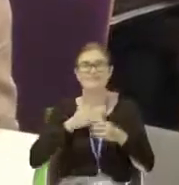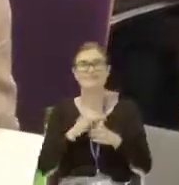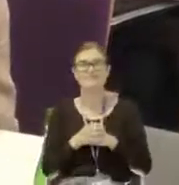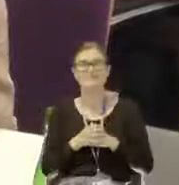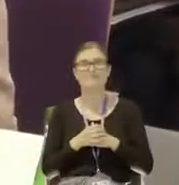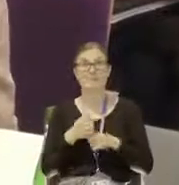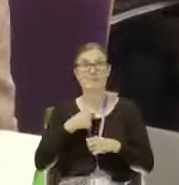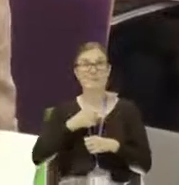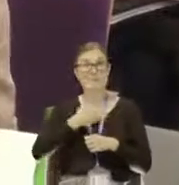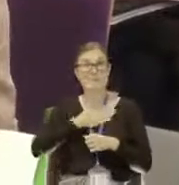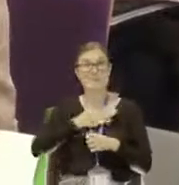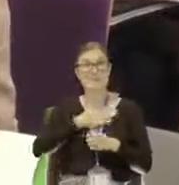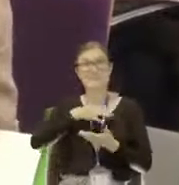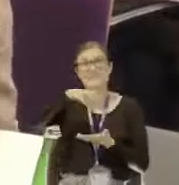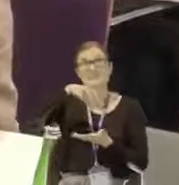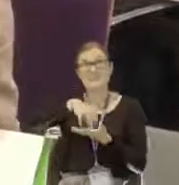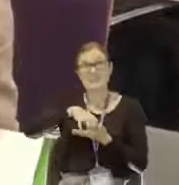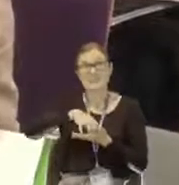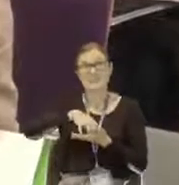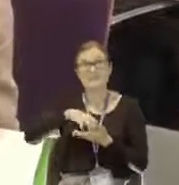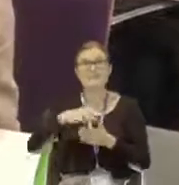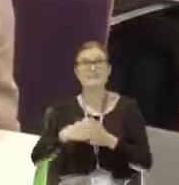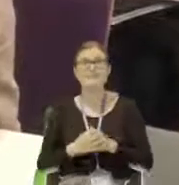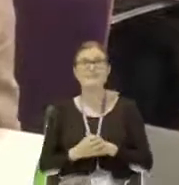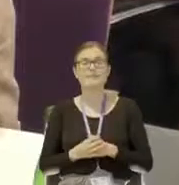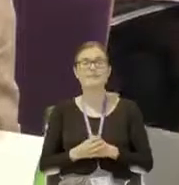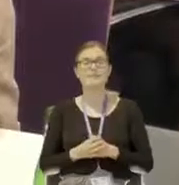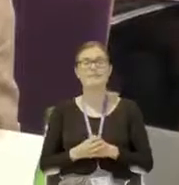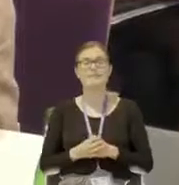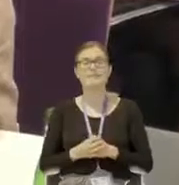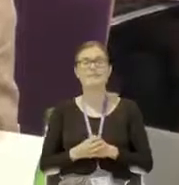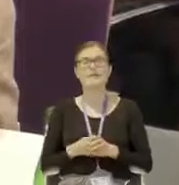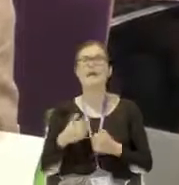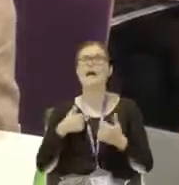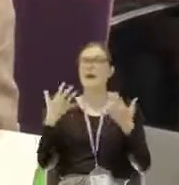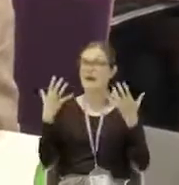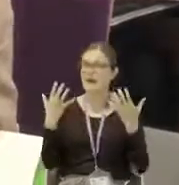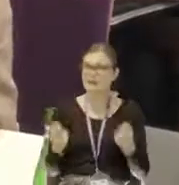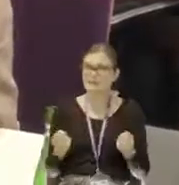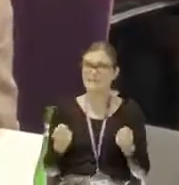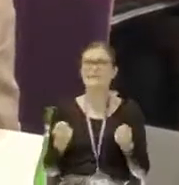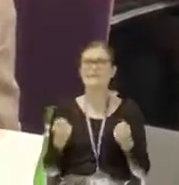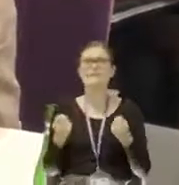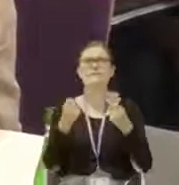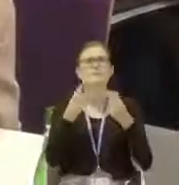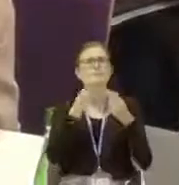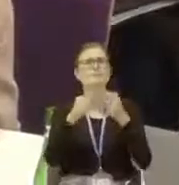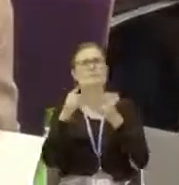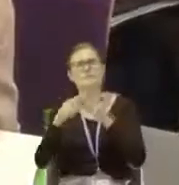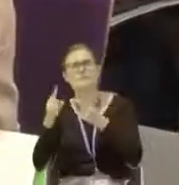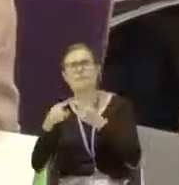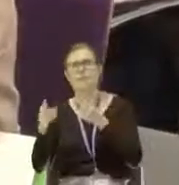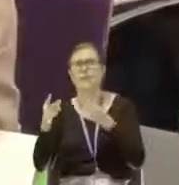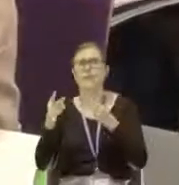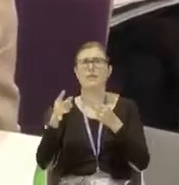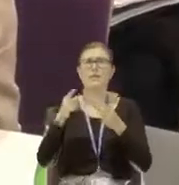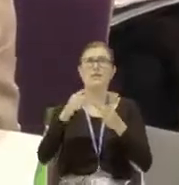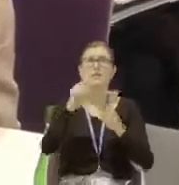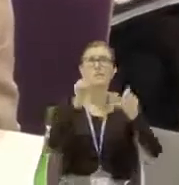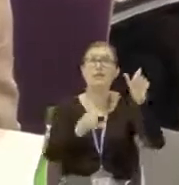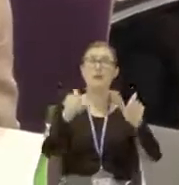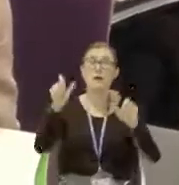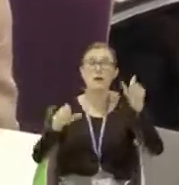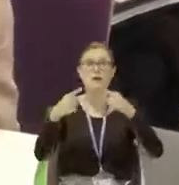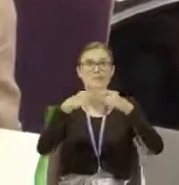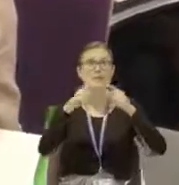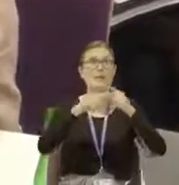communities live together. We have the Malays, the Chinese, and Indian that have been living for generation together, and that creates a unique